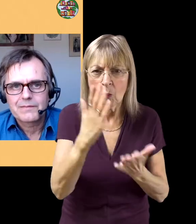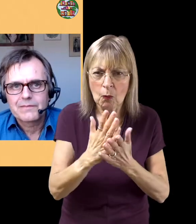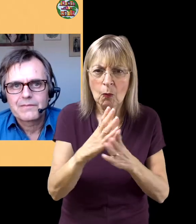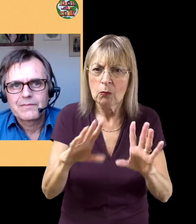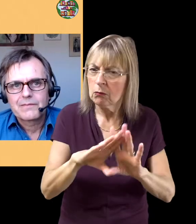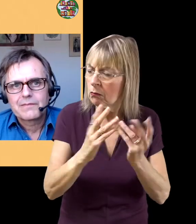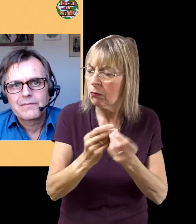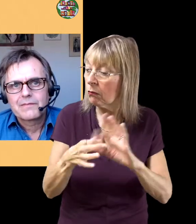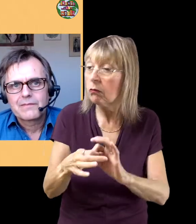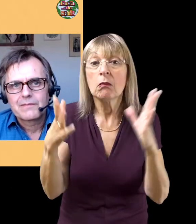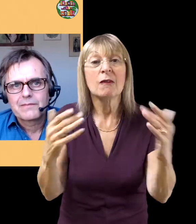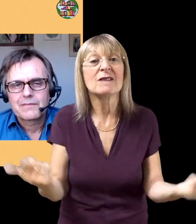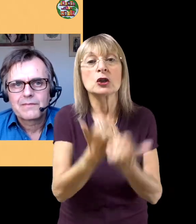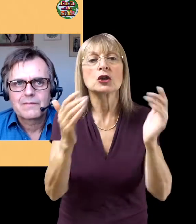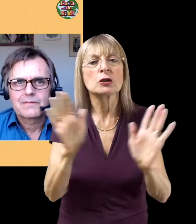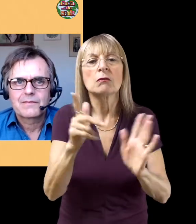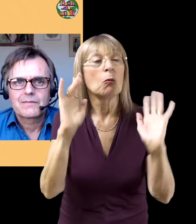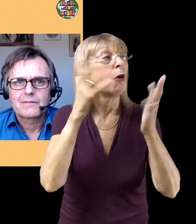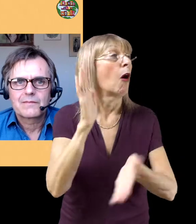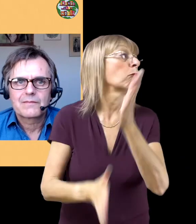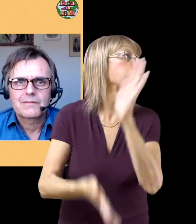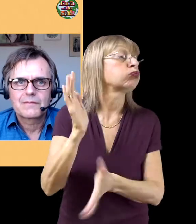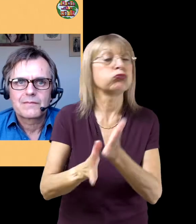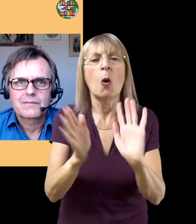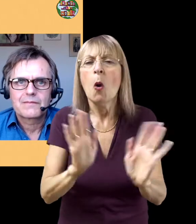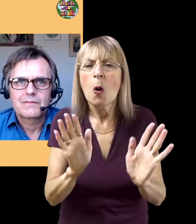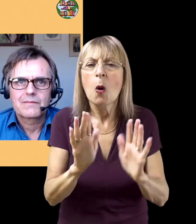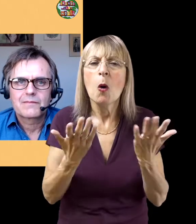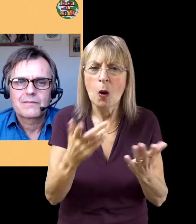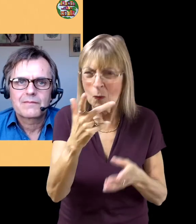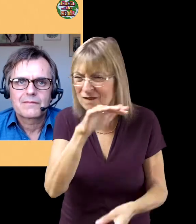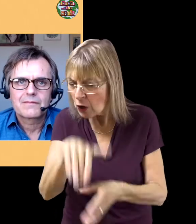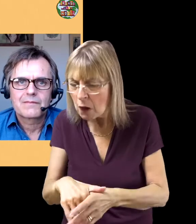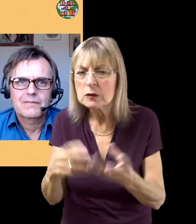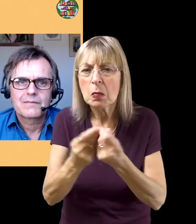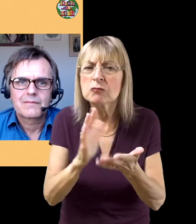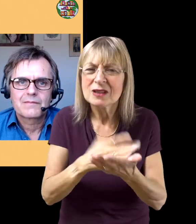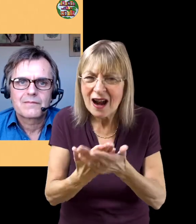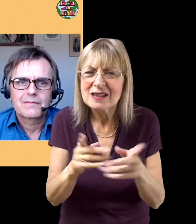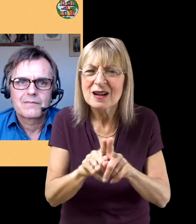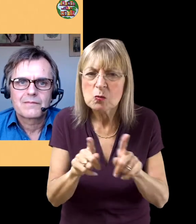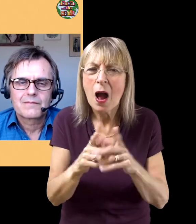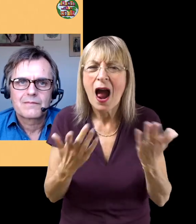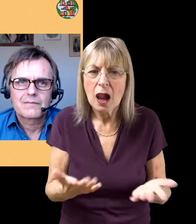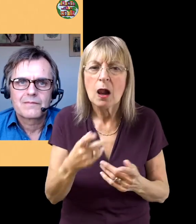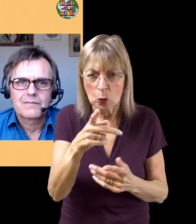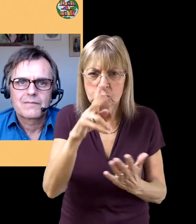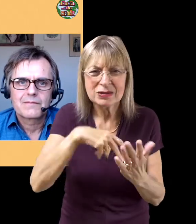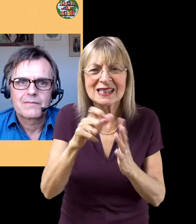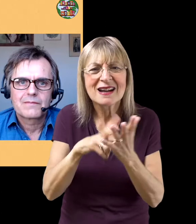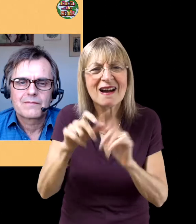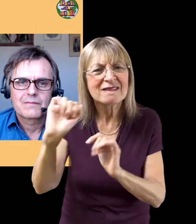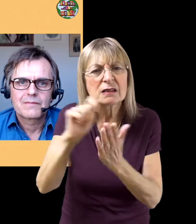you completely are unconnected forever. You don't have to worry about it ever again. You get involved with the translation. You will read David's work